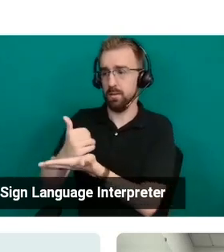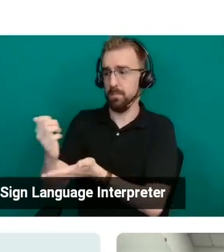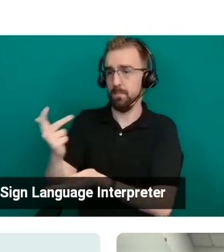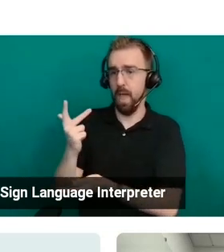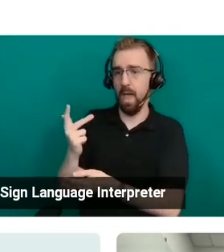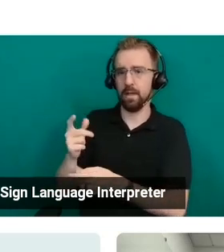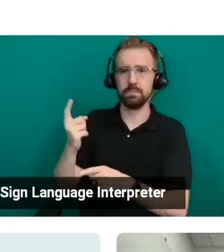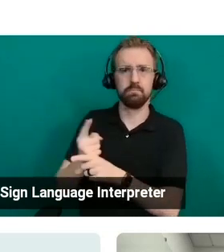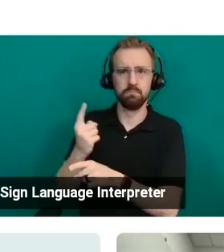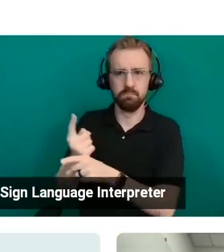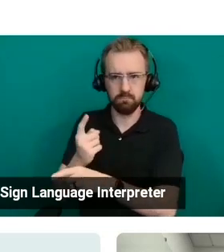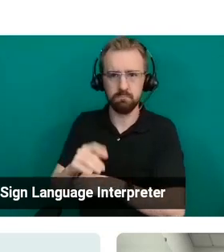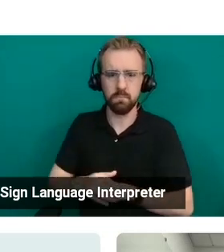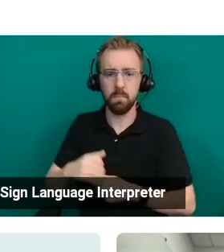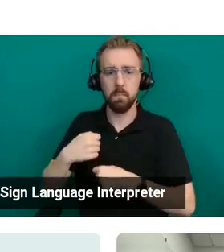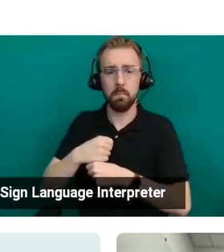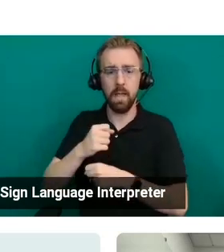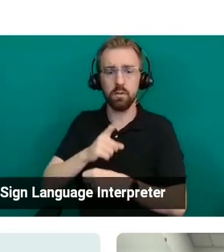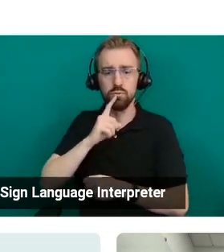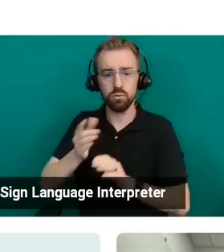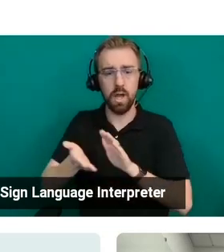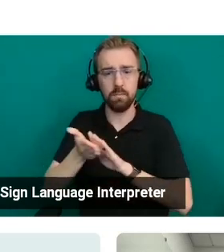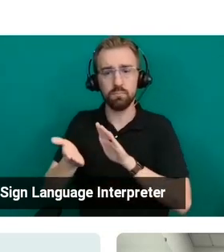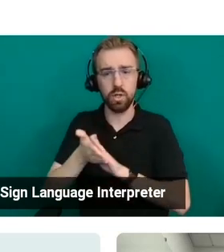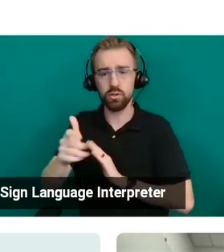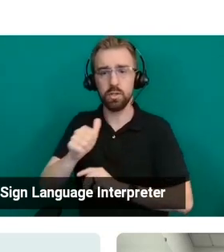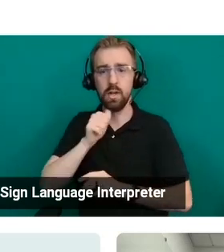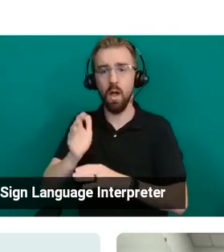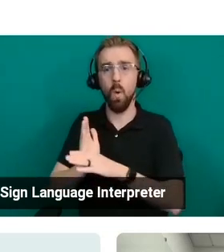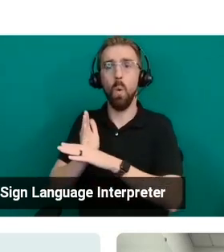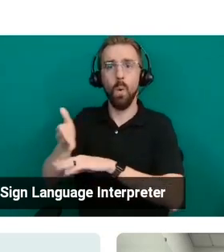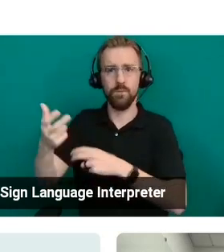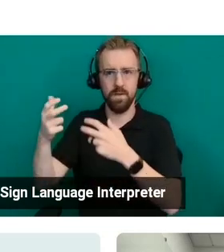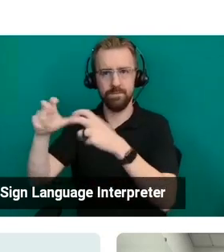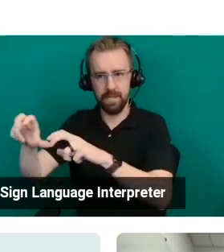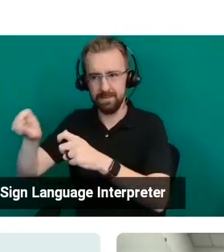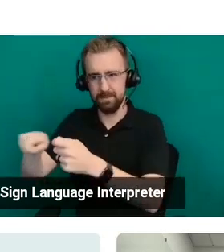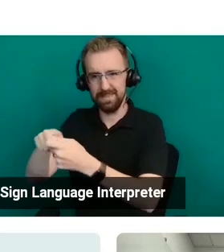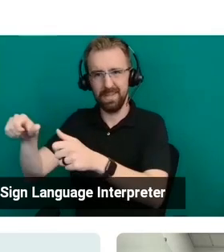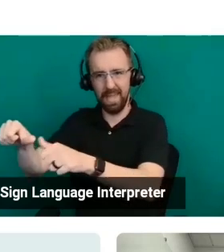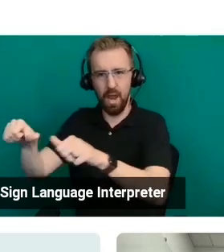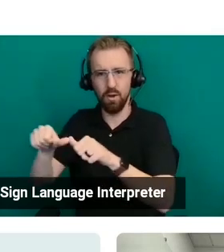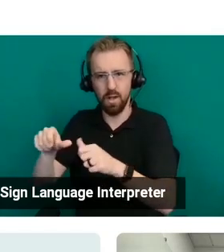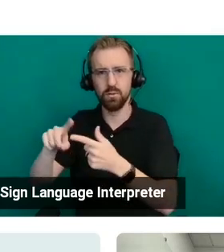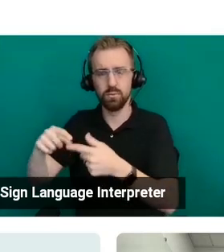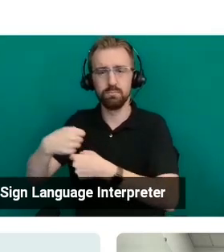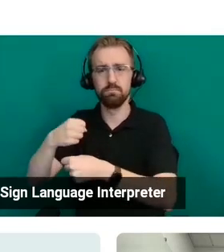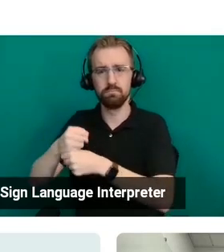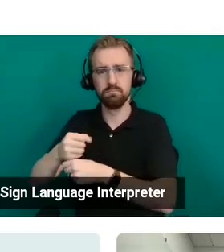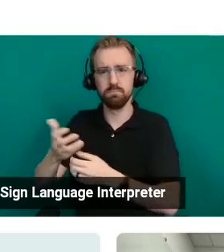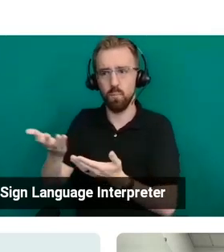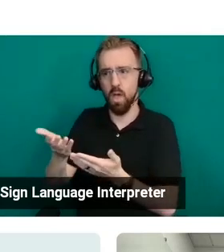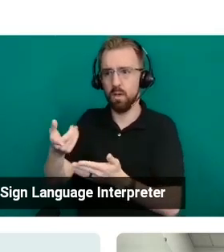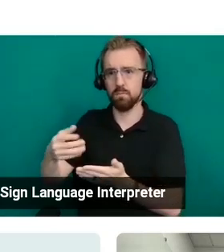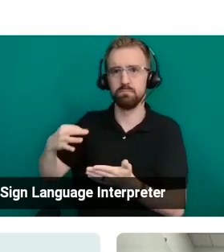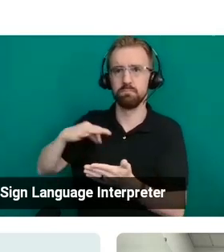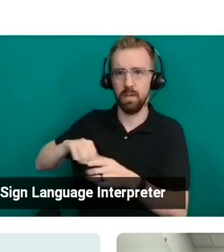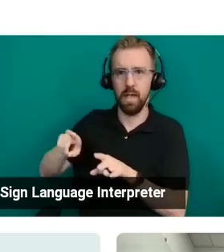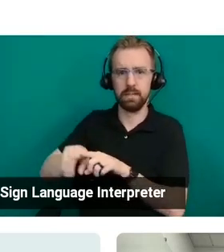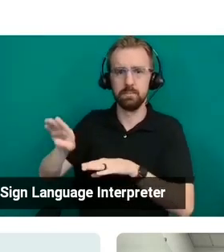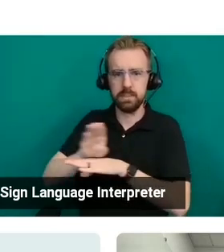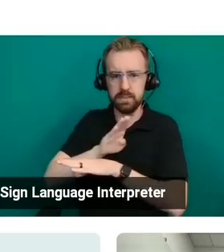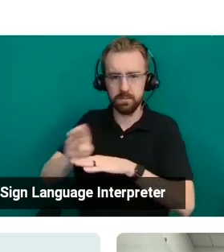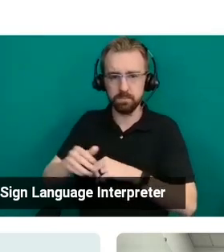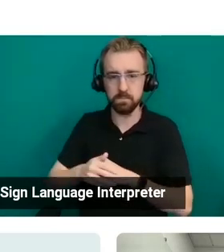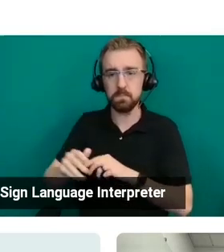is in check. You want to make sure that operationally you're not over investing in certain areas to generate the margins that you're generating as a business. And